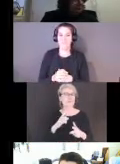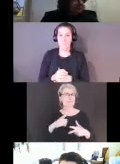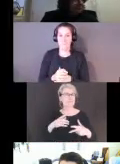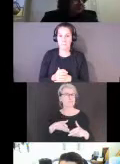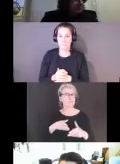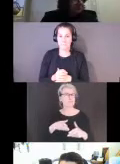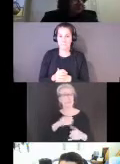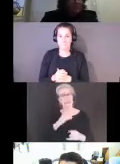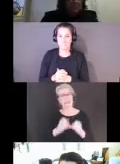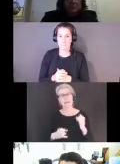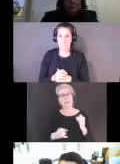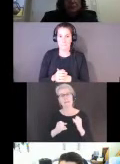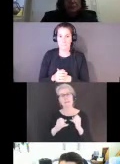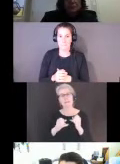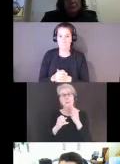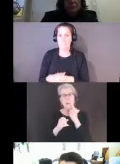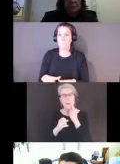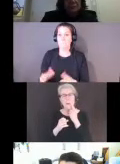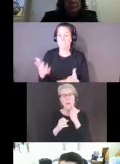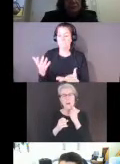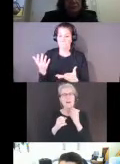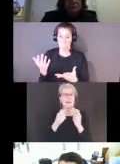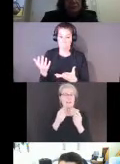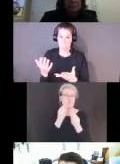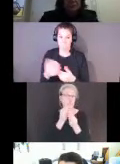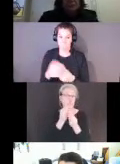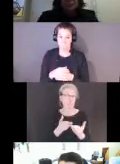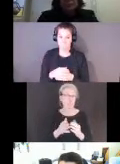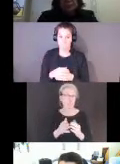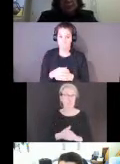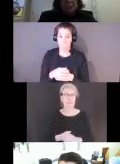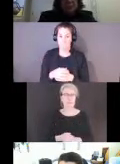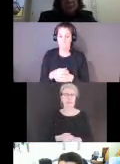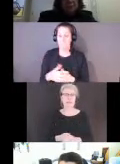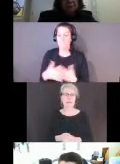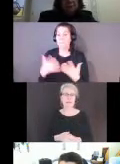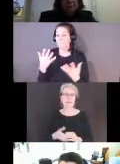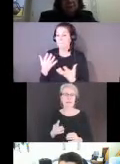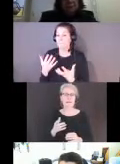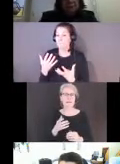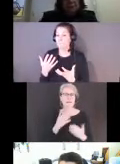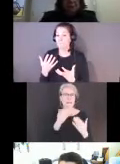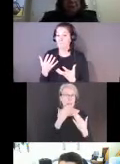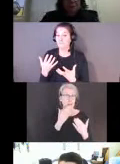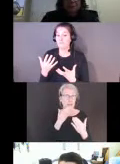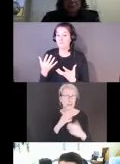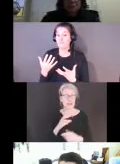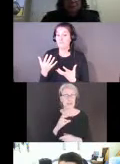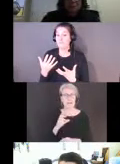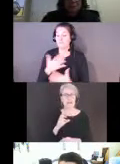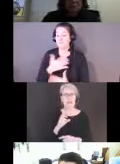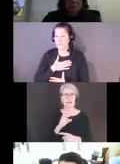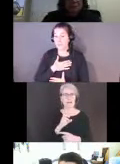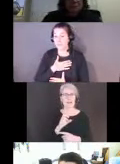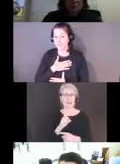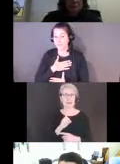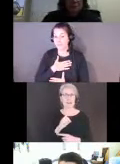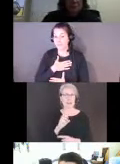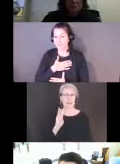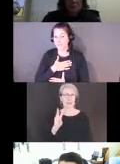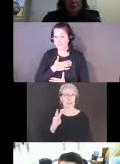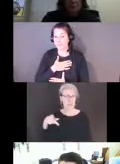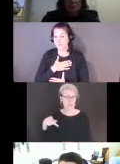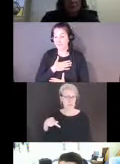now. I just want to finish off by saying that we would like to thank Disability Without Poverty and also our